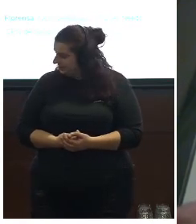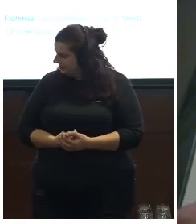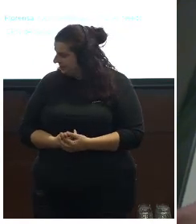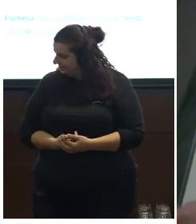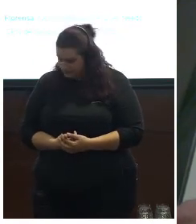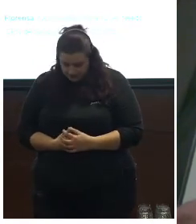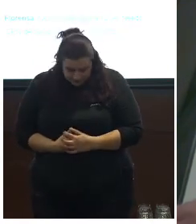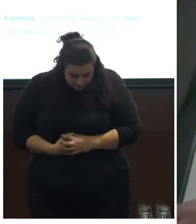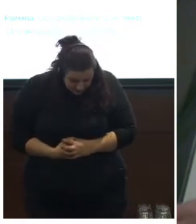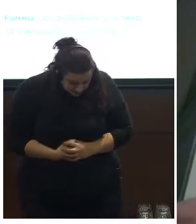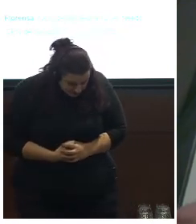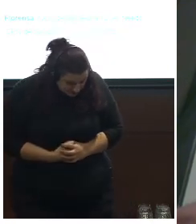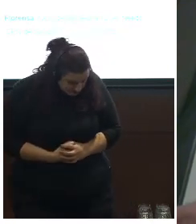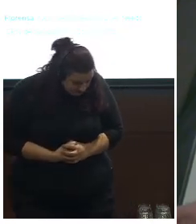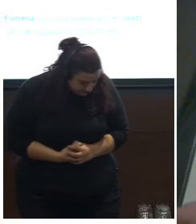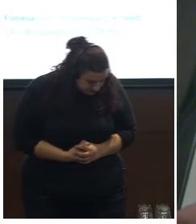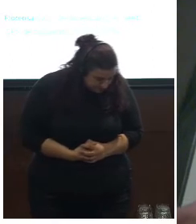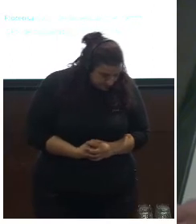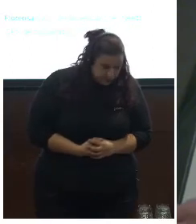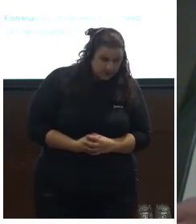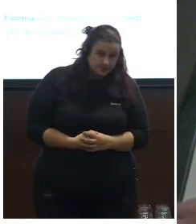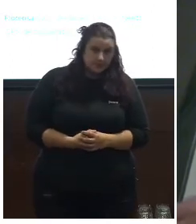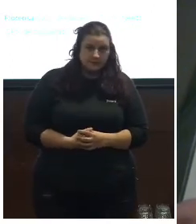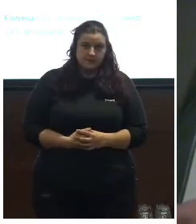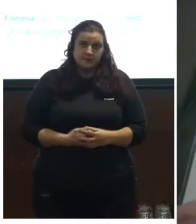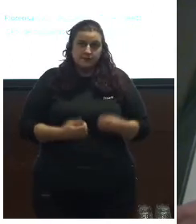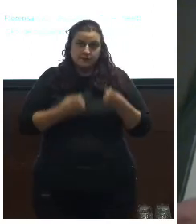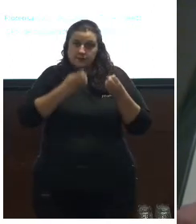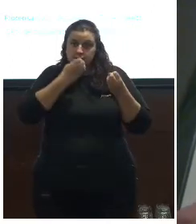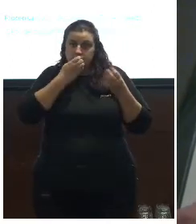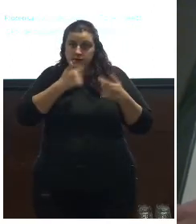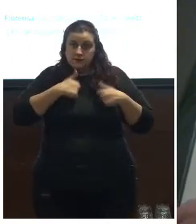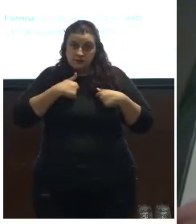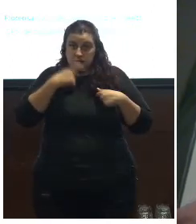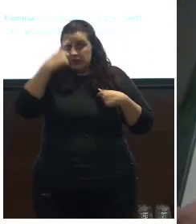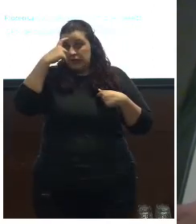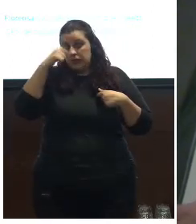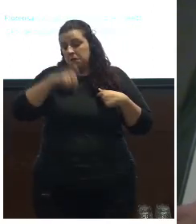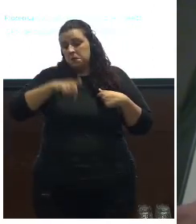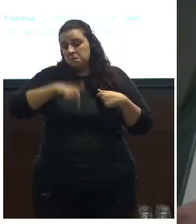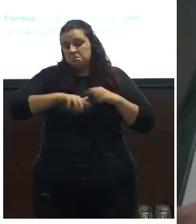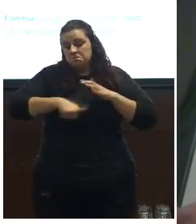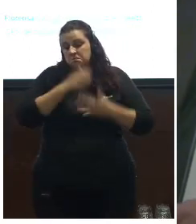as the situation is now, this is just the first step. Maybe in the future, in 5 years, maybe we could